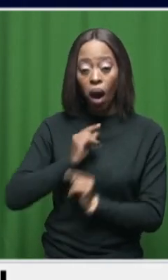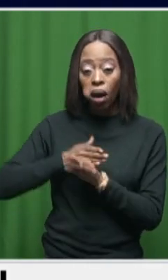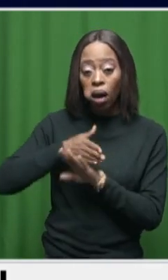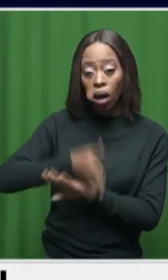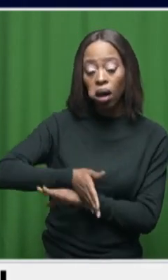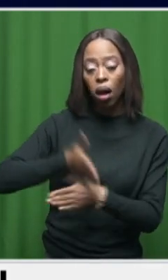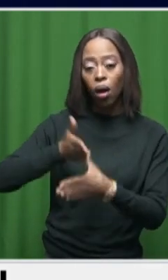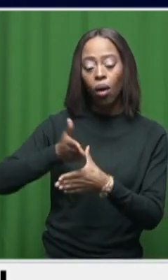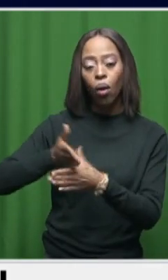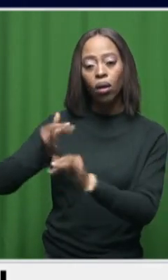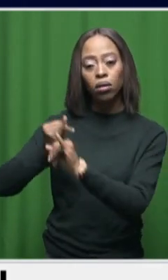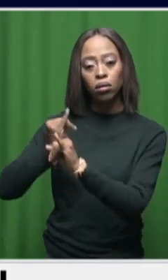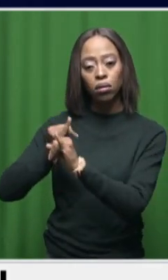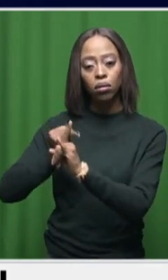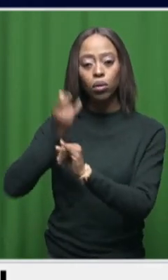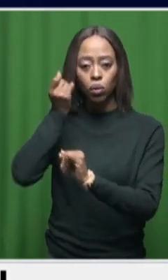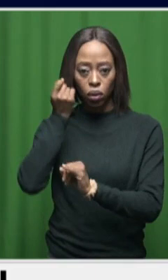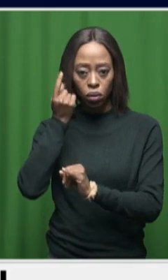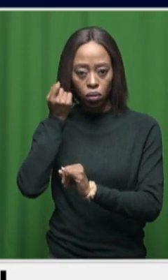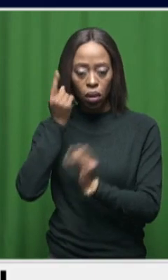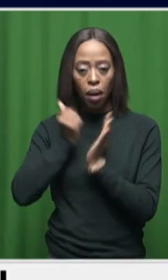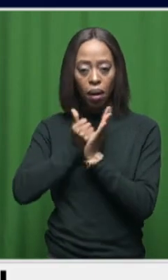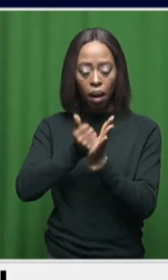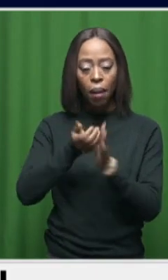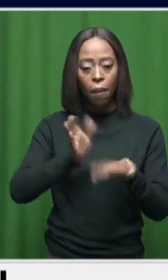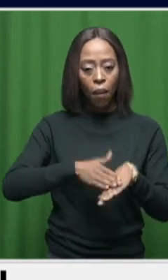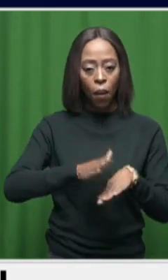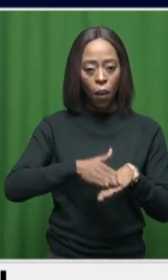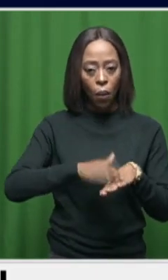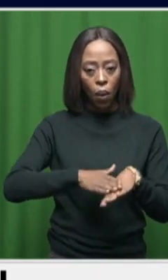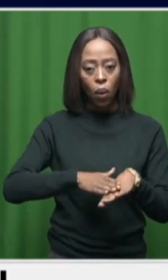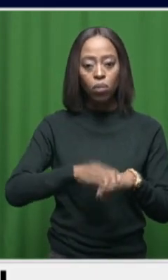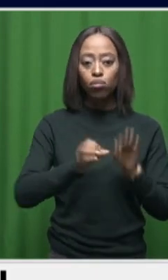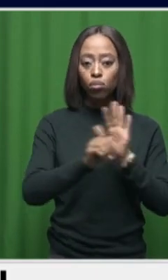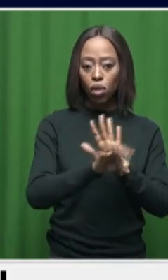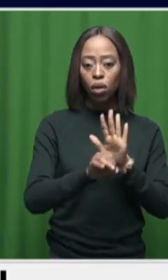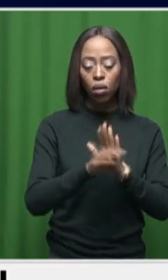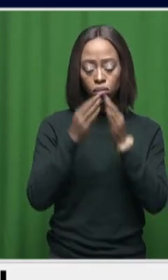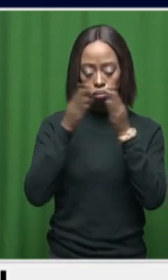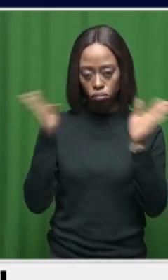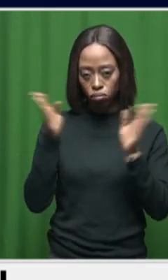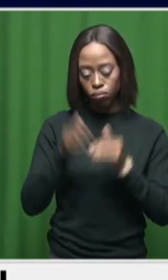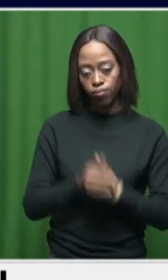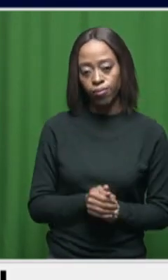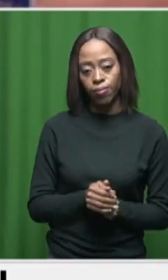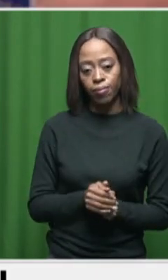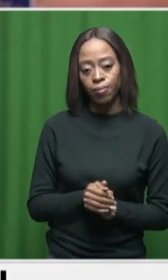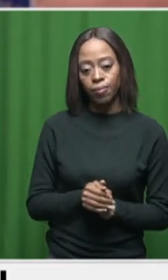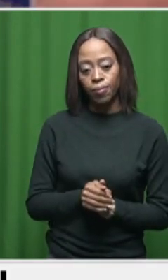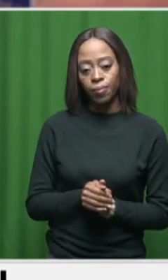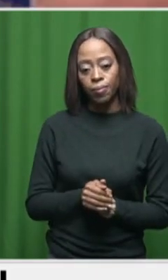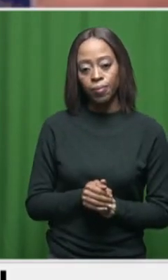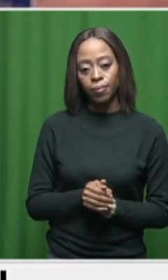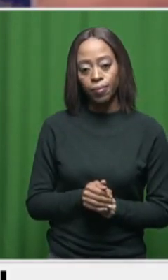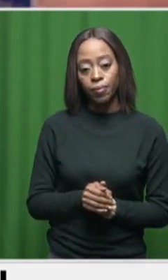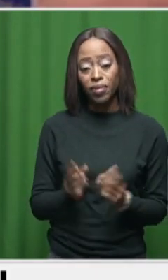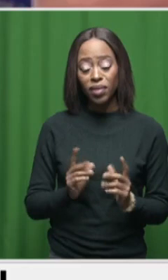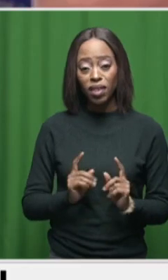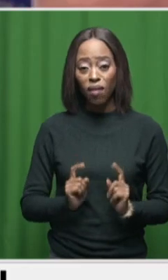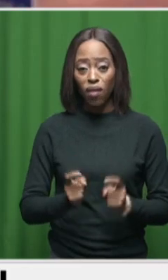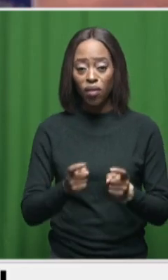long time, it just helps you with setting these trends and actually reading the markets to a very large extent. Let's talk about, how